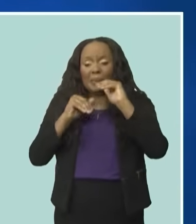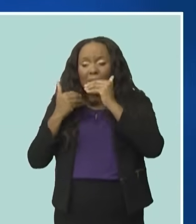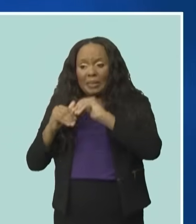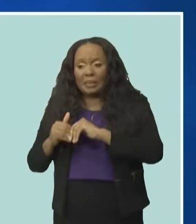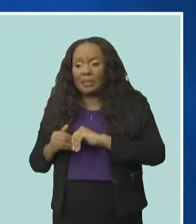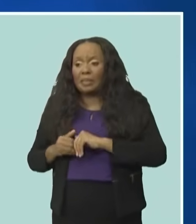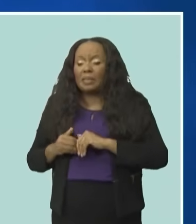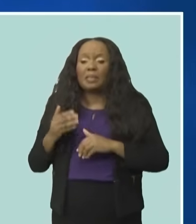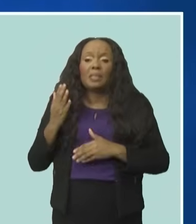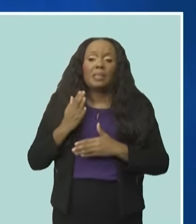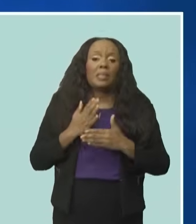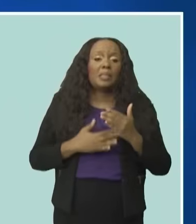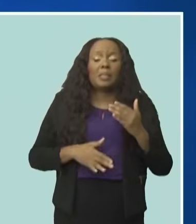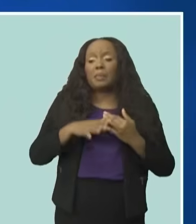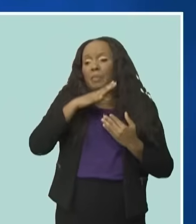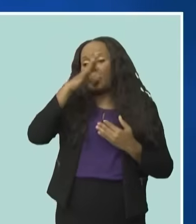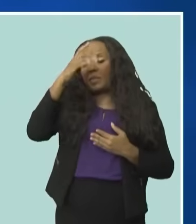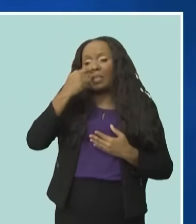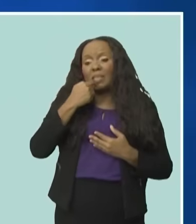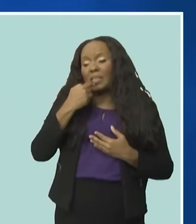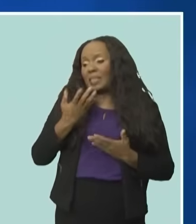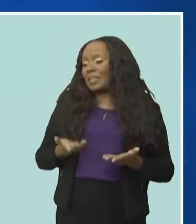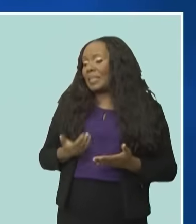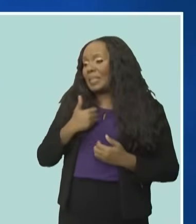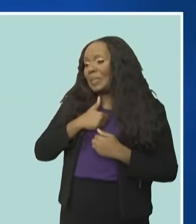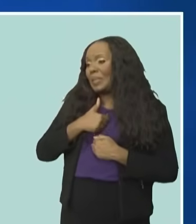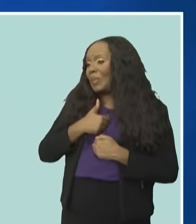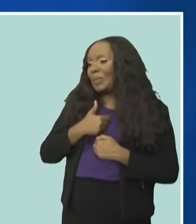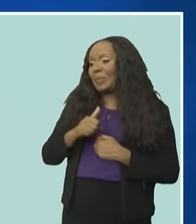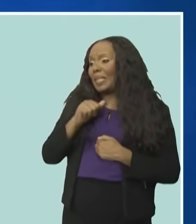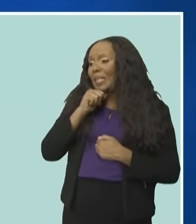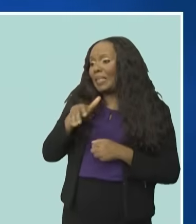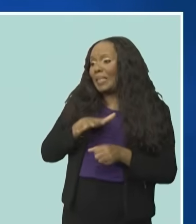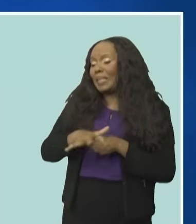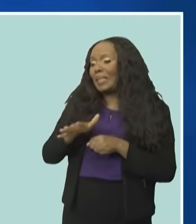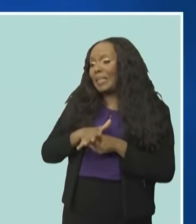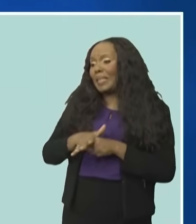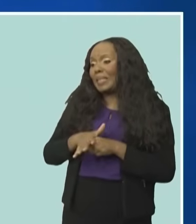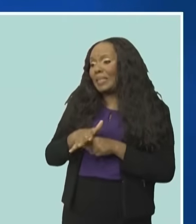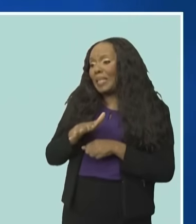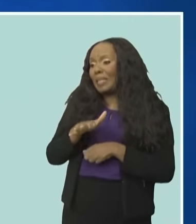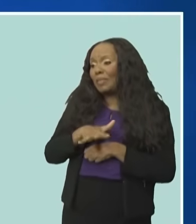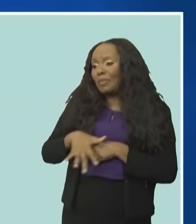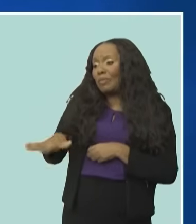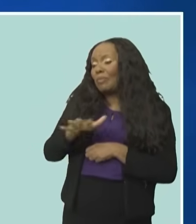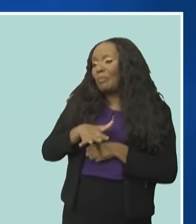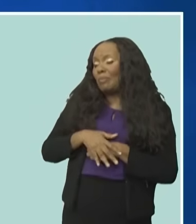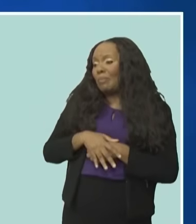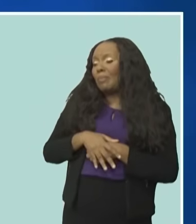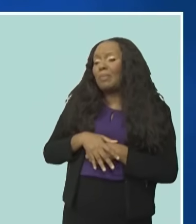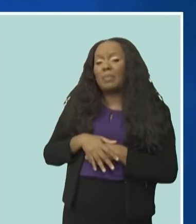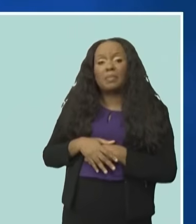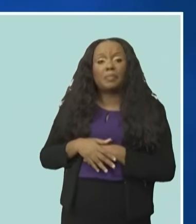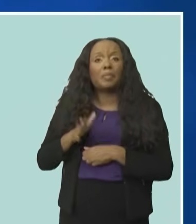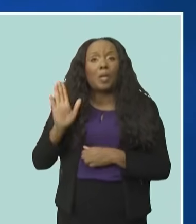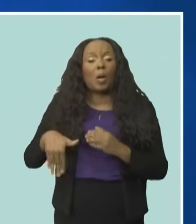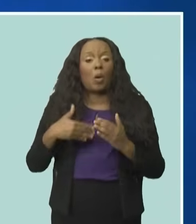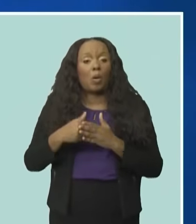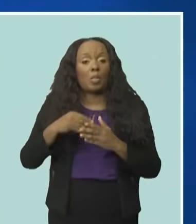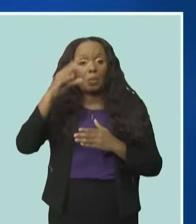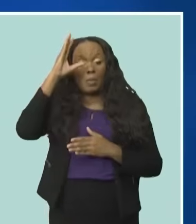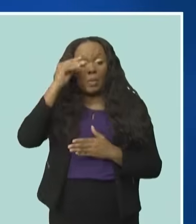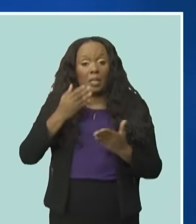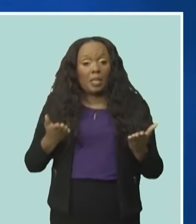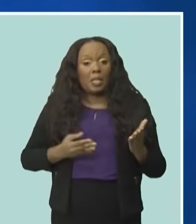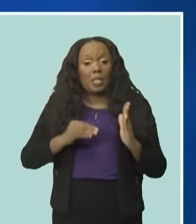of prospective participants due to a lack of resources. These boys on the register